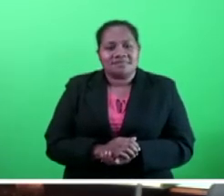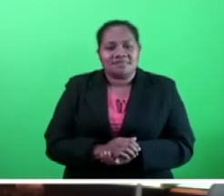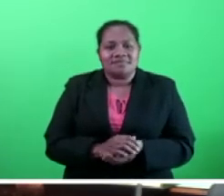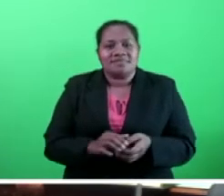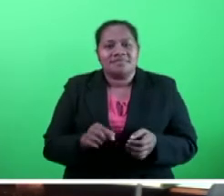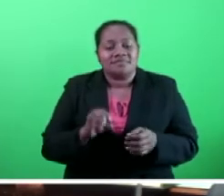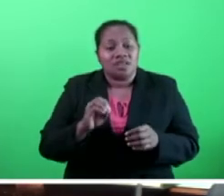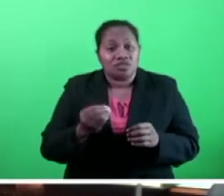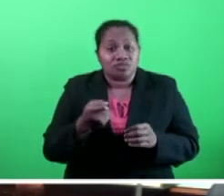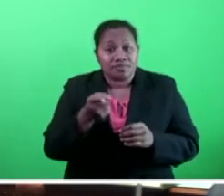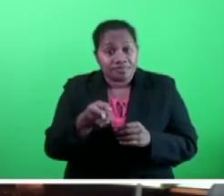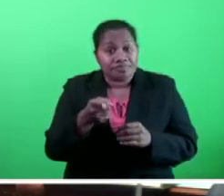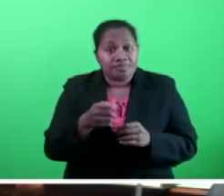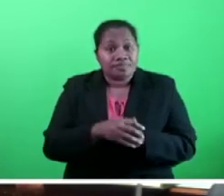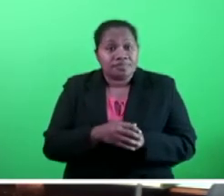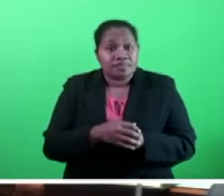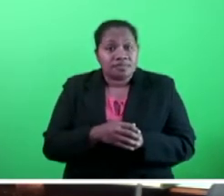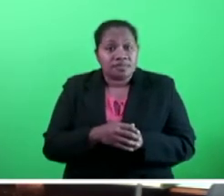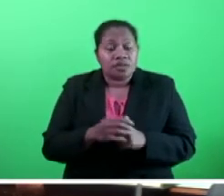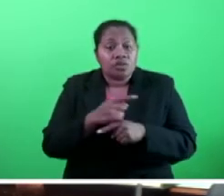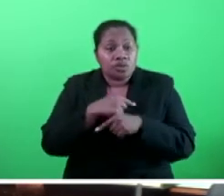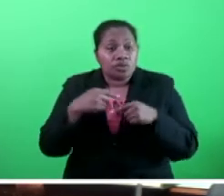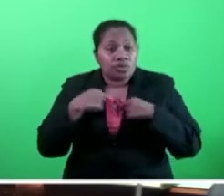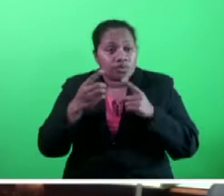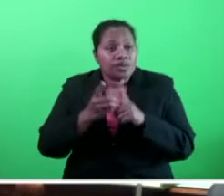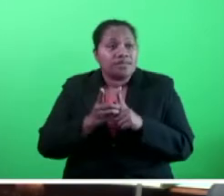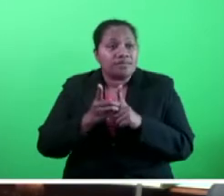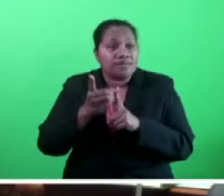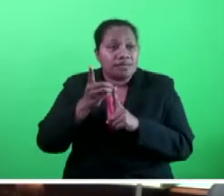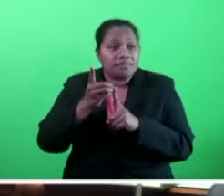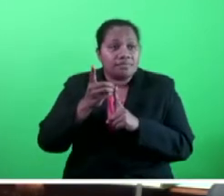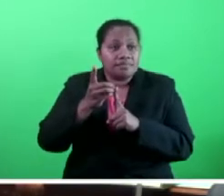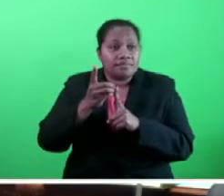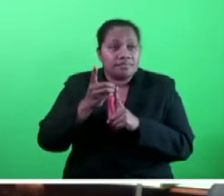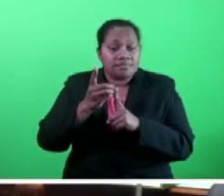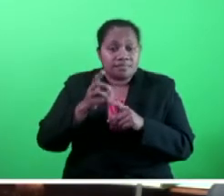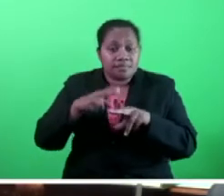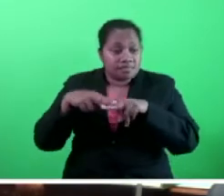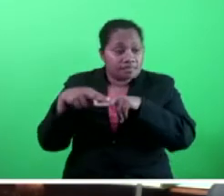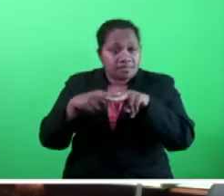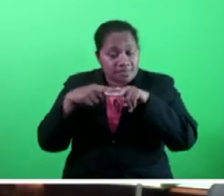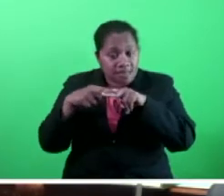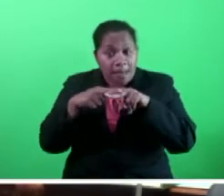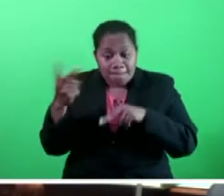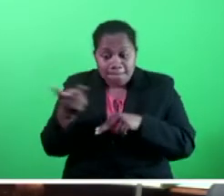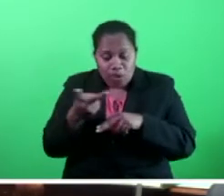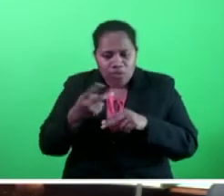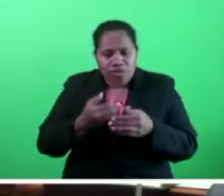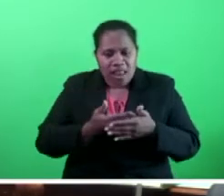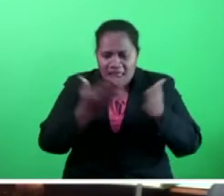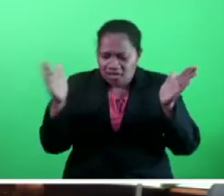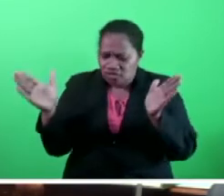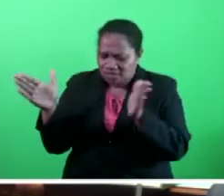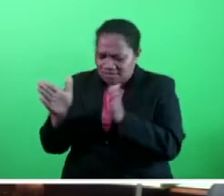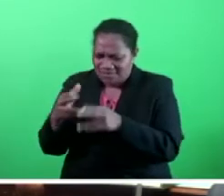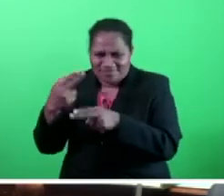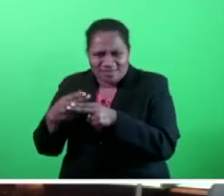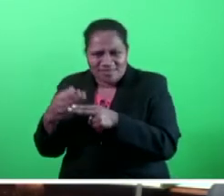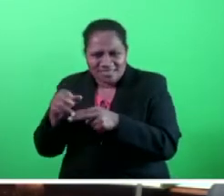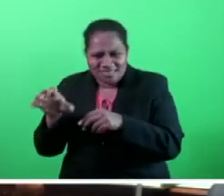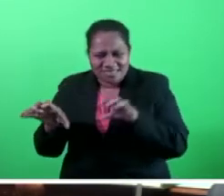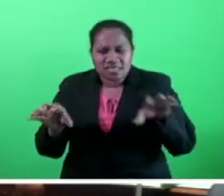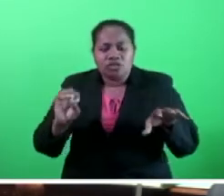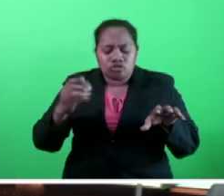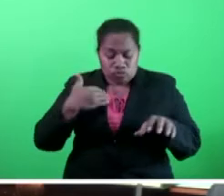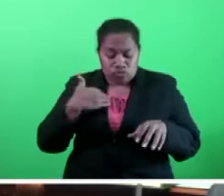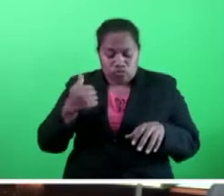many government-led initiatives in the past to develop the beef industry in Fiji, both in the large and small-scale farmers. There was this well-known beef